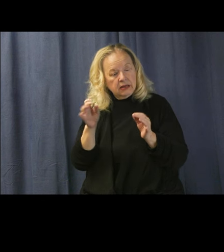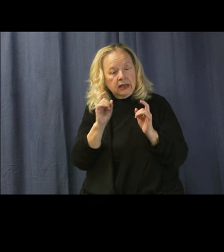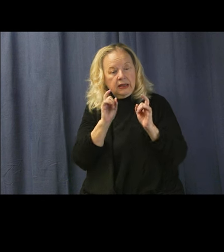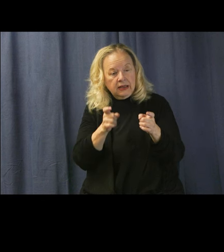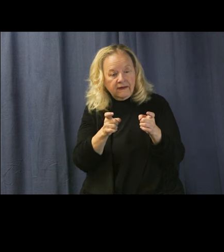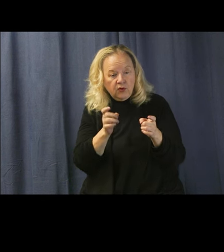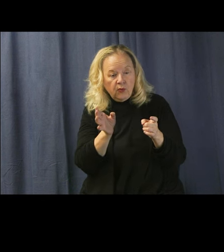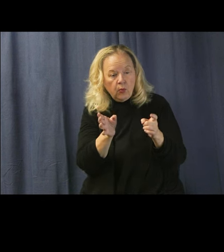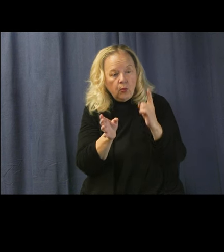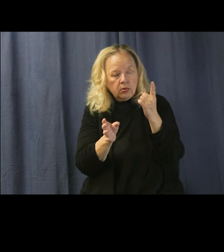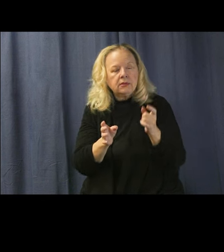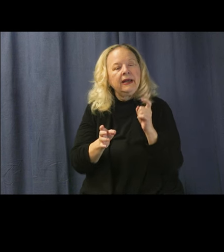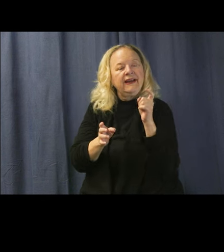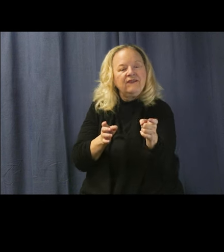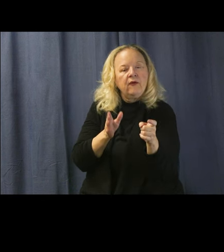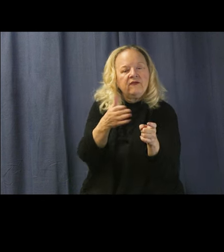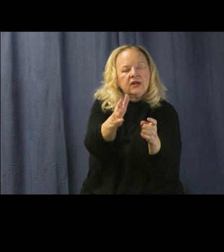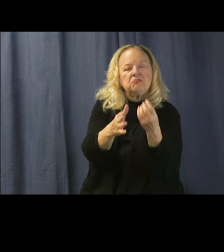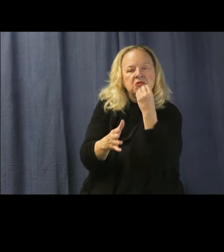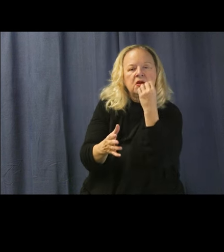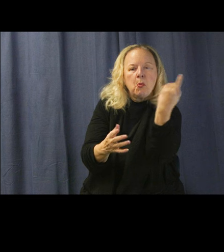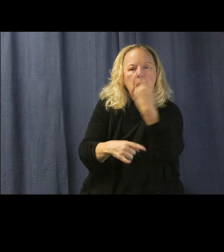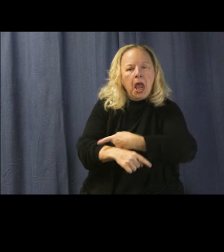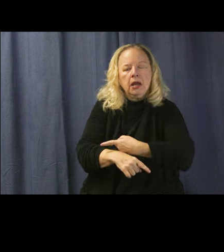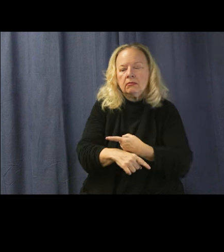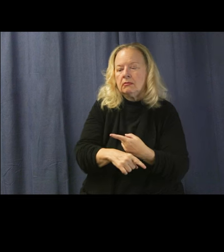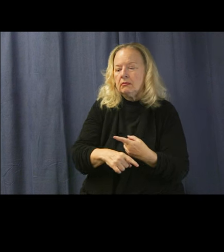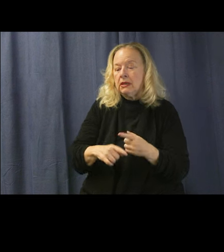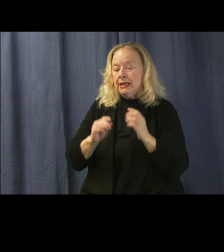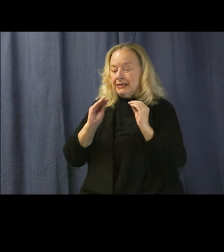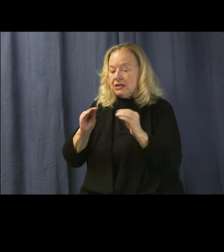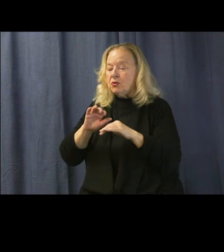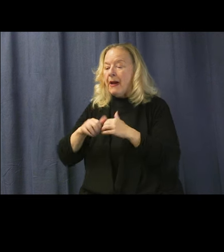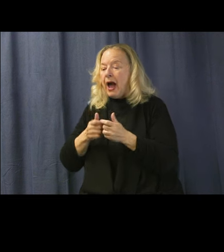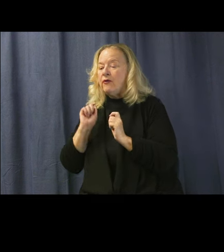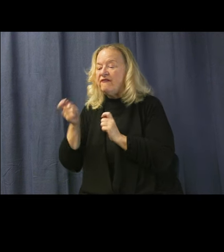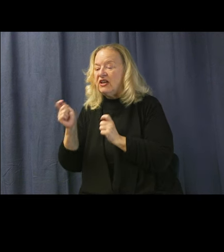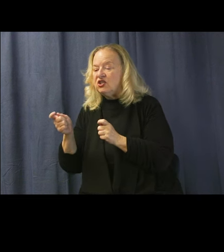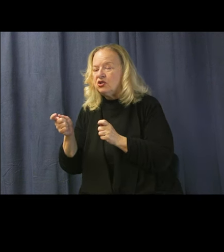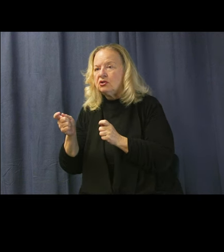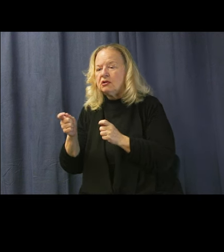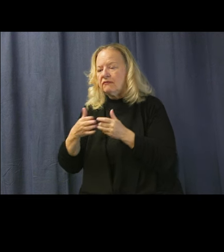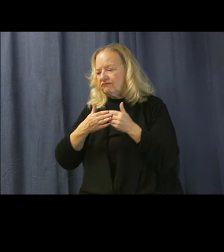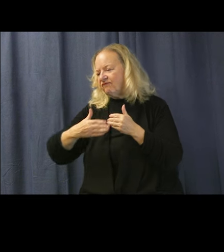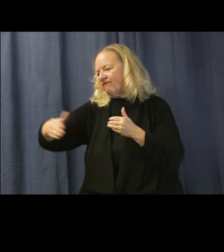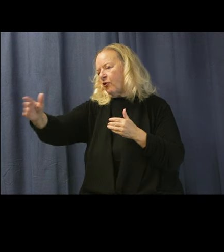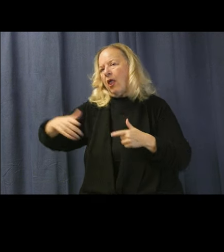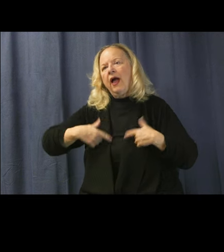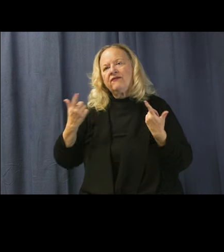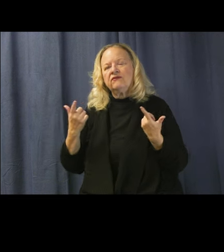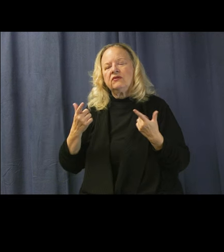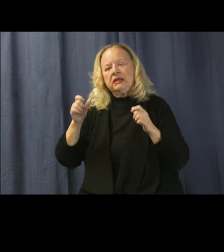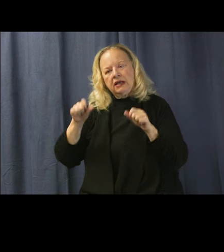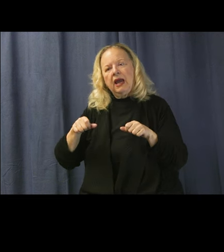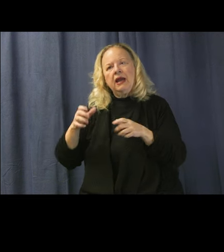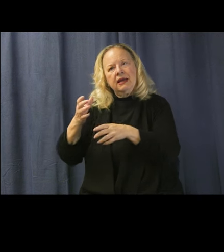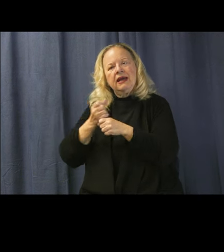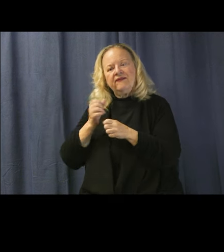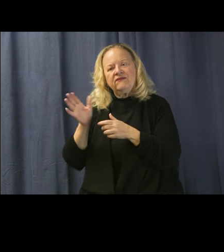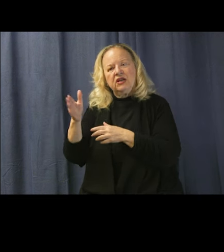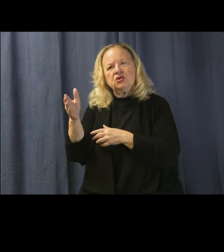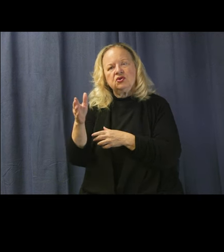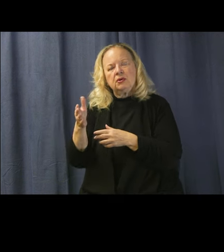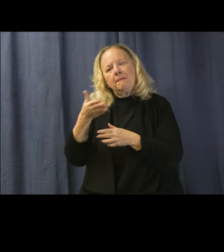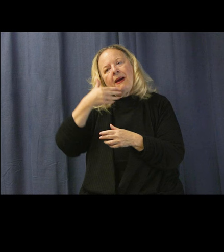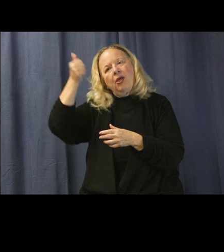man a fish, he eats for a day. Teach him how to fish, and what does he do? He eats for a lifetime. What we're going to do that is so exciting,